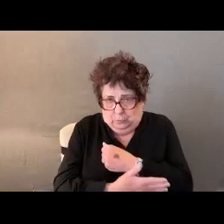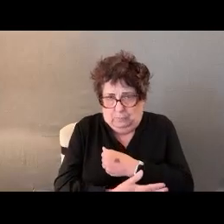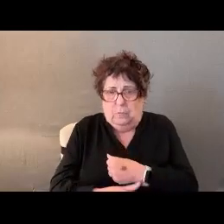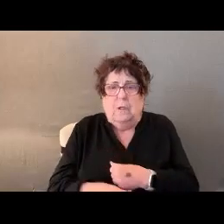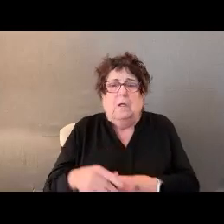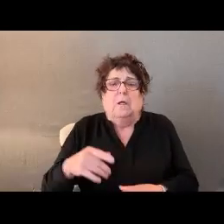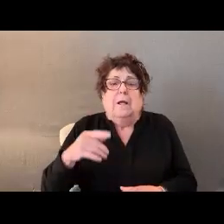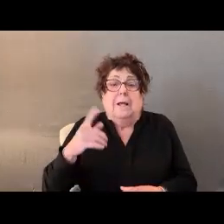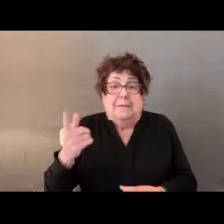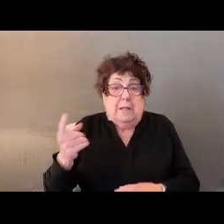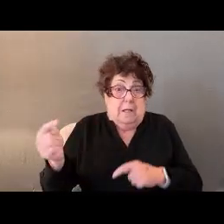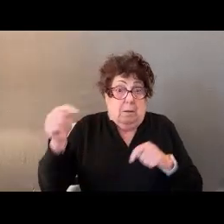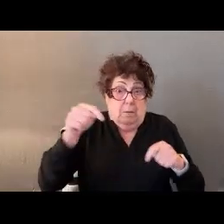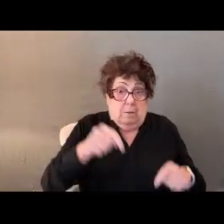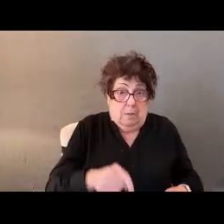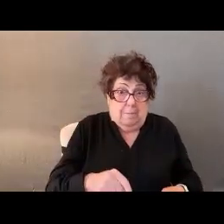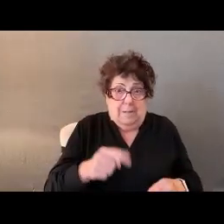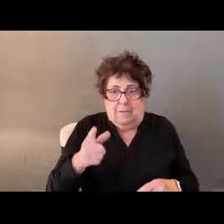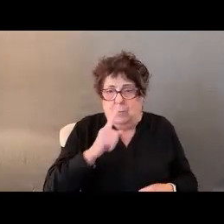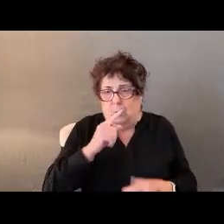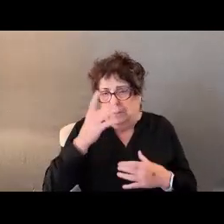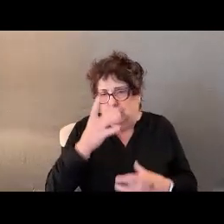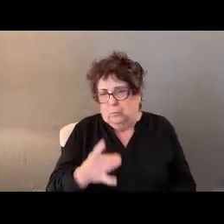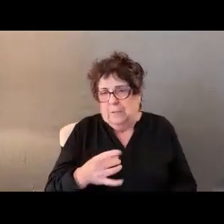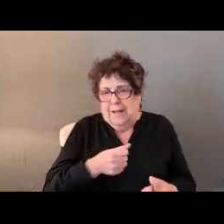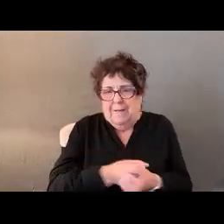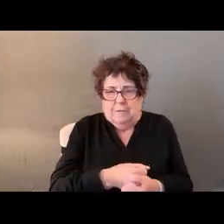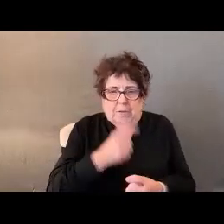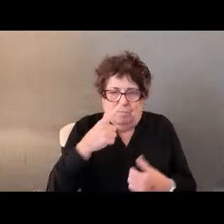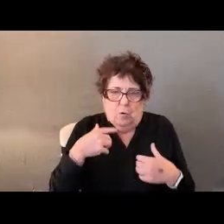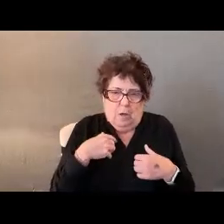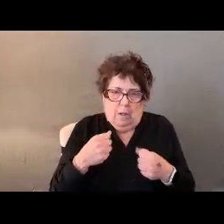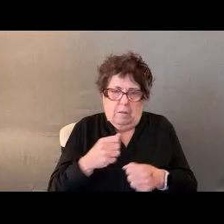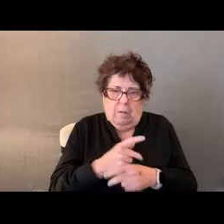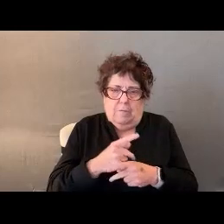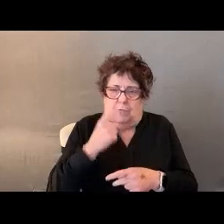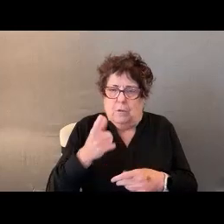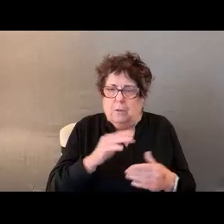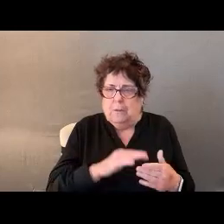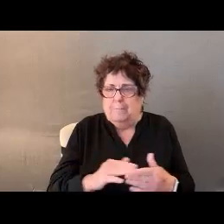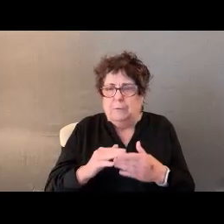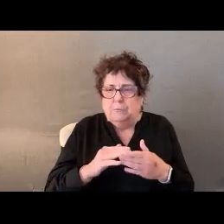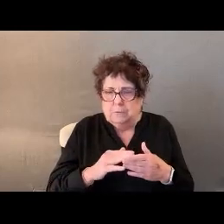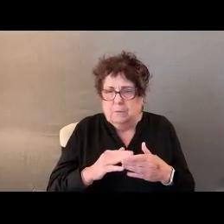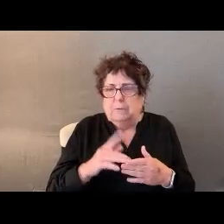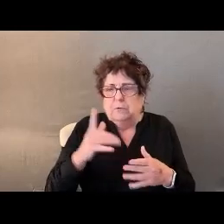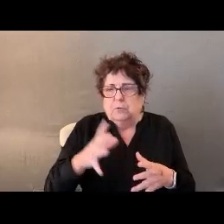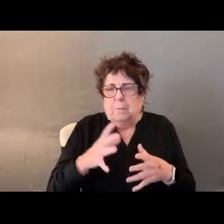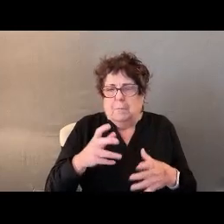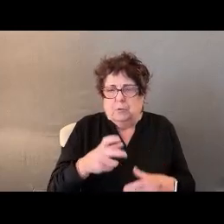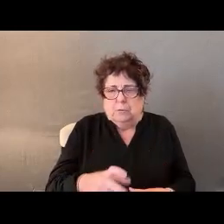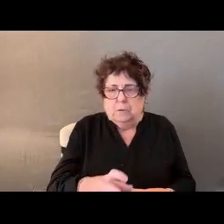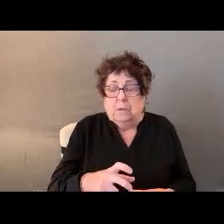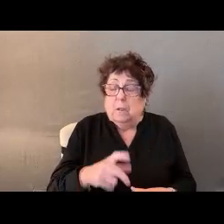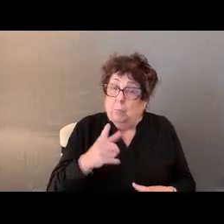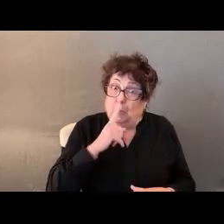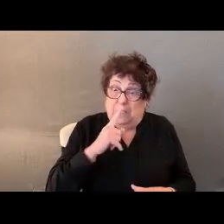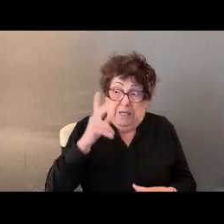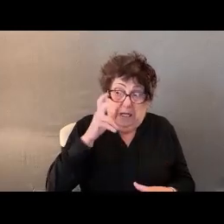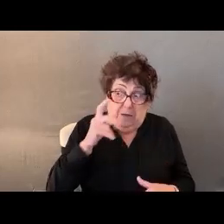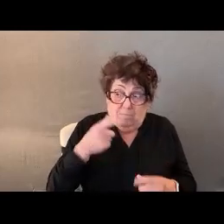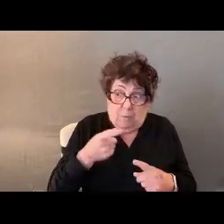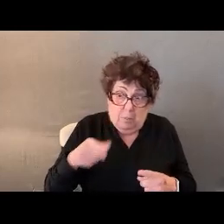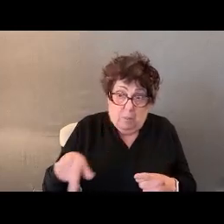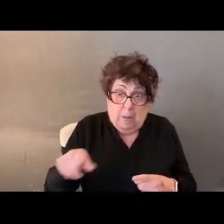much transition. And so being able to hear back from those groups has been really beneficial, even though we don't